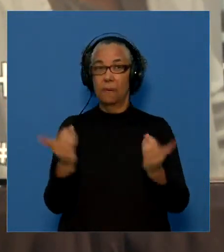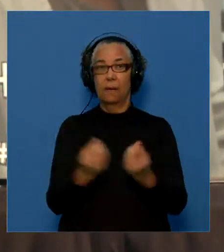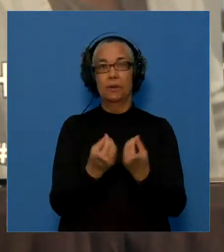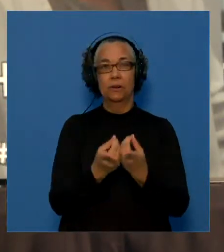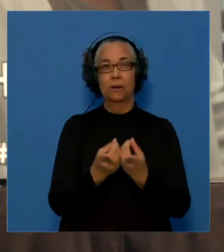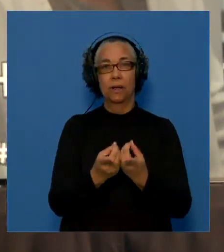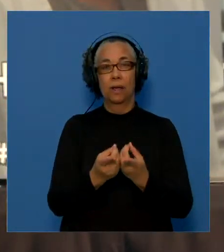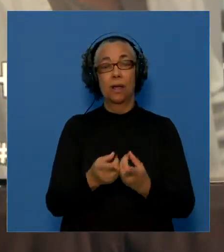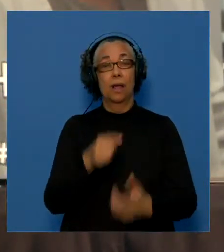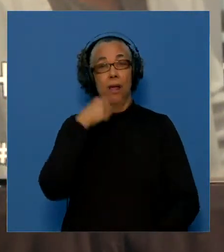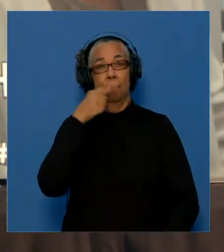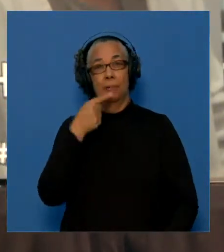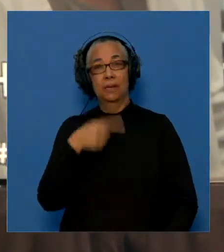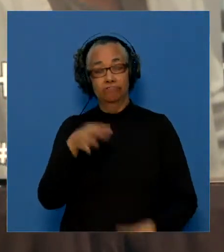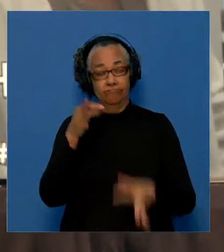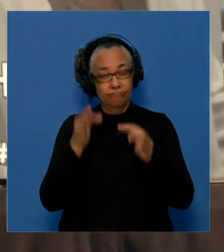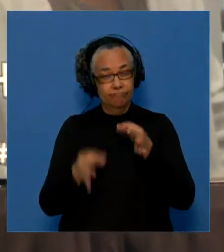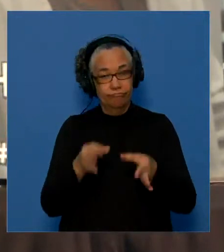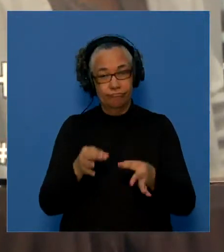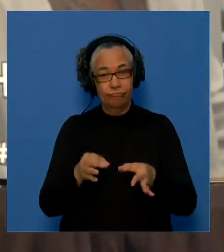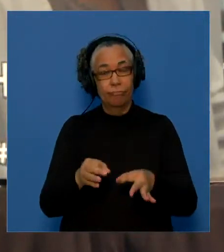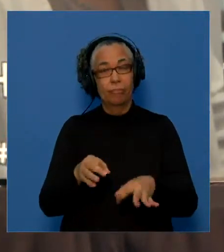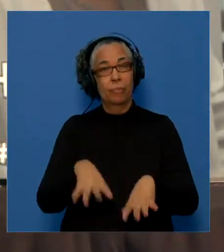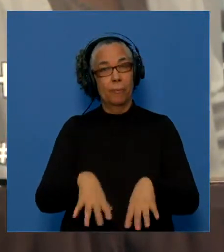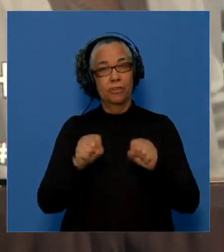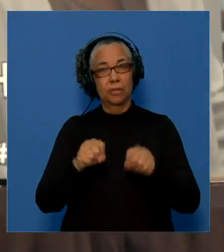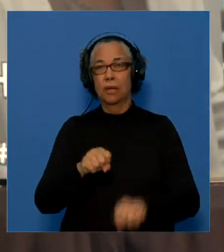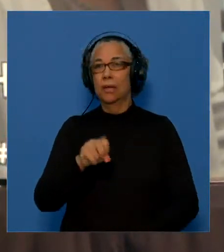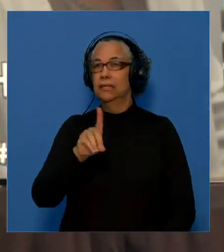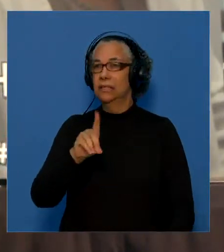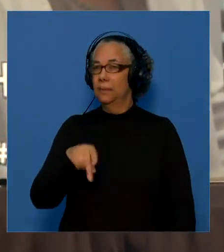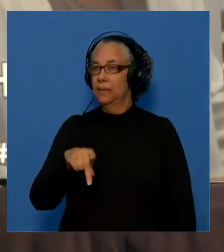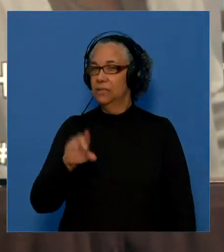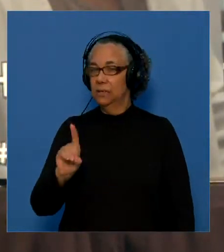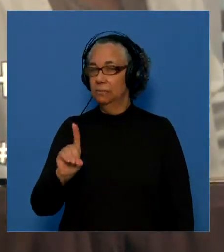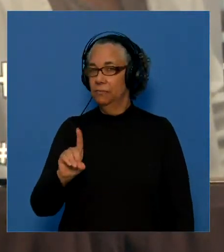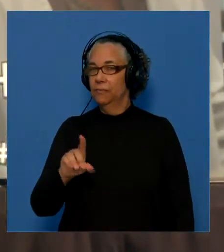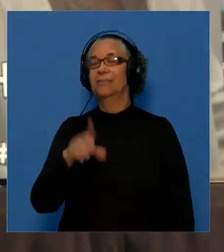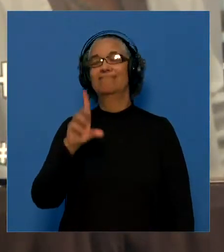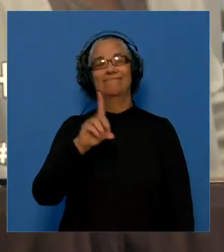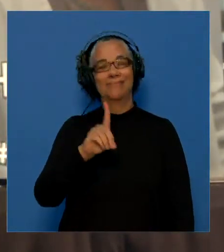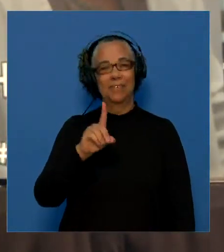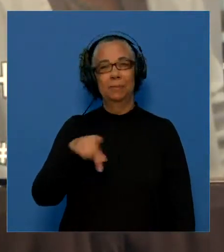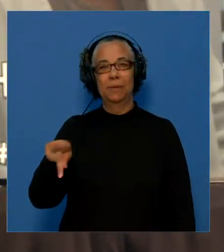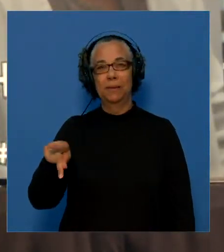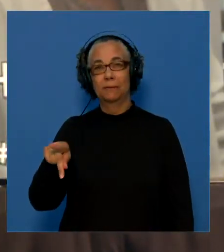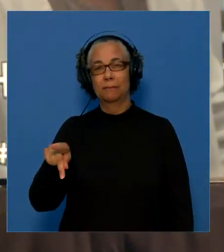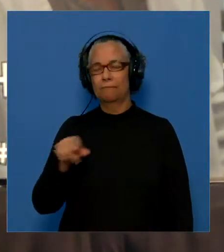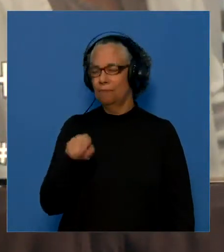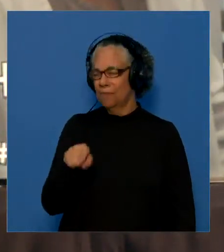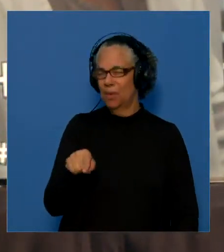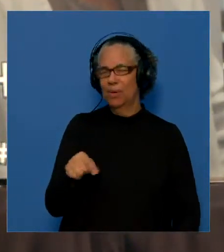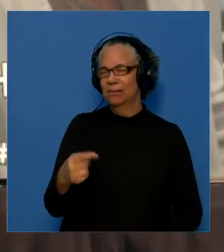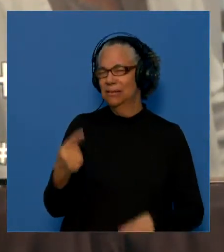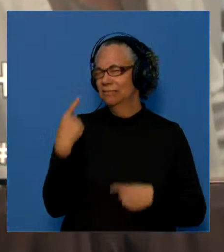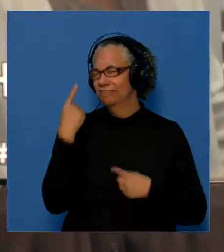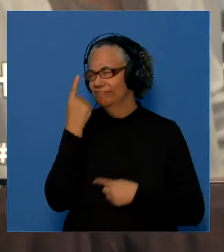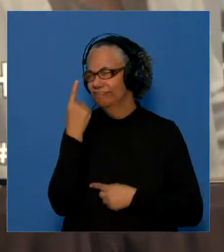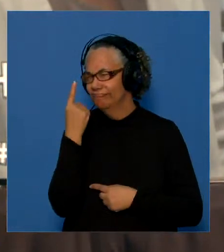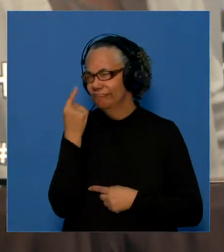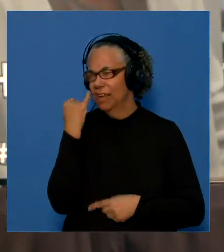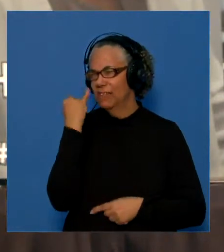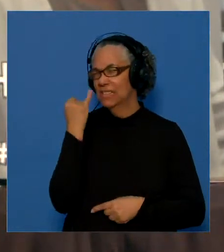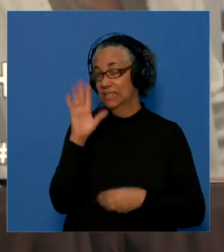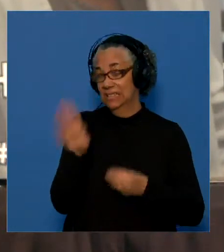Public Prosecutions, DPP. The DPP considers whether there needs to be any further